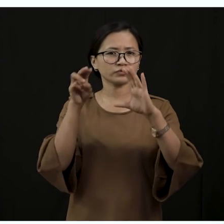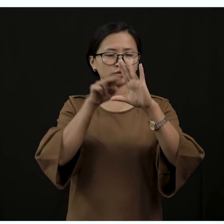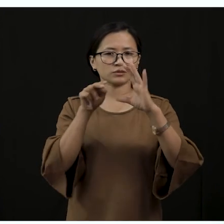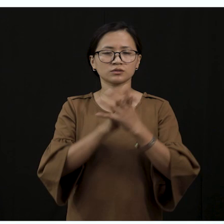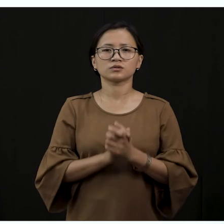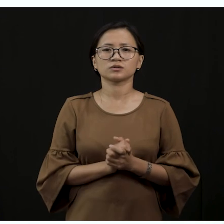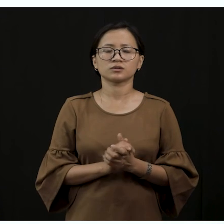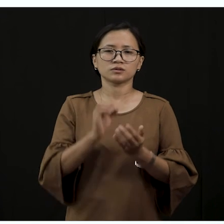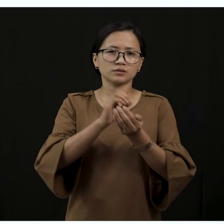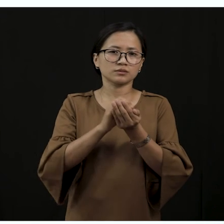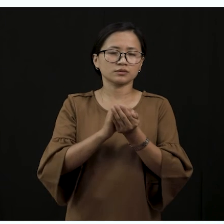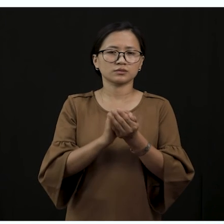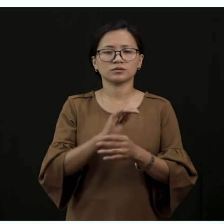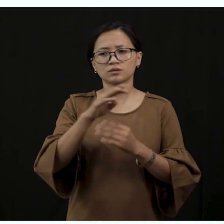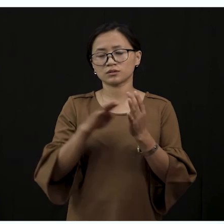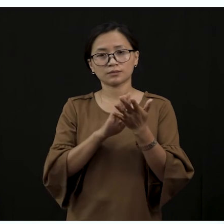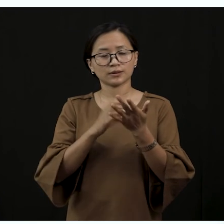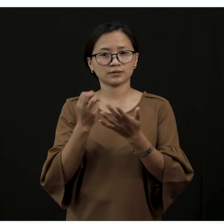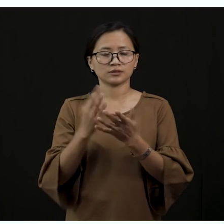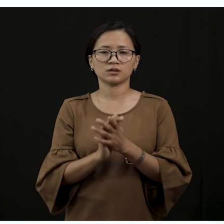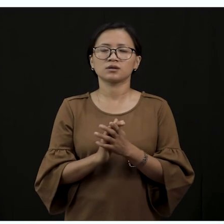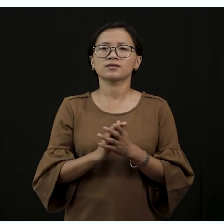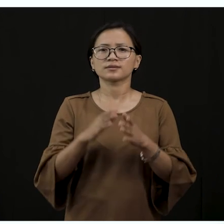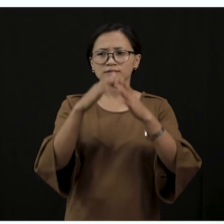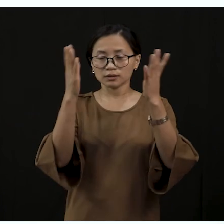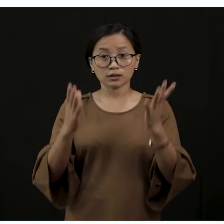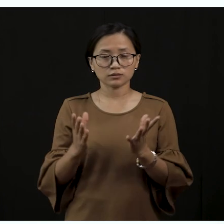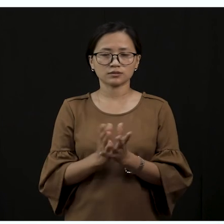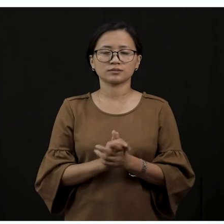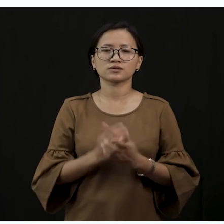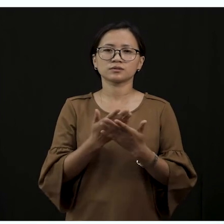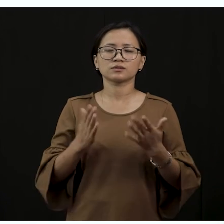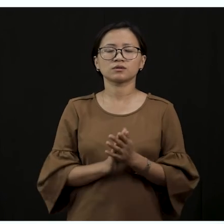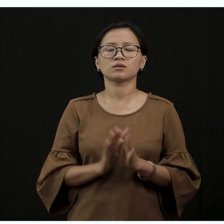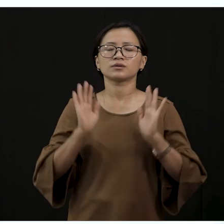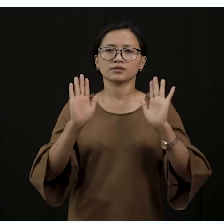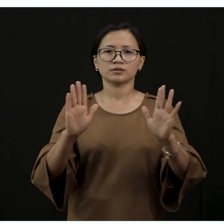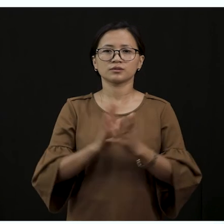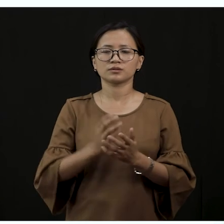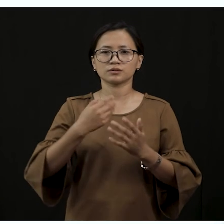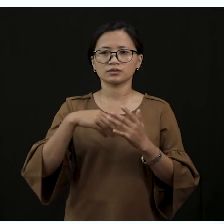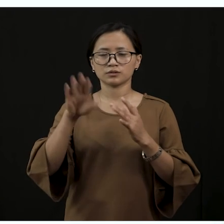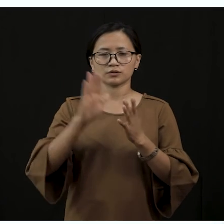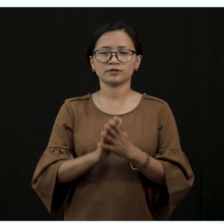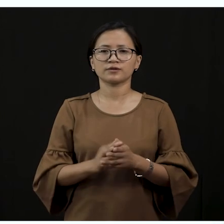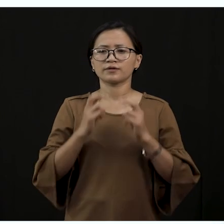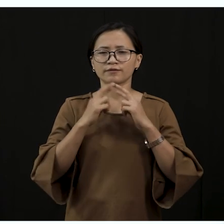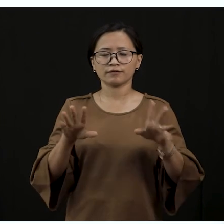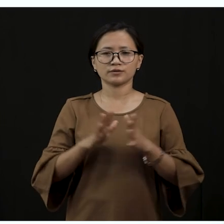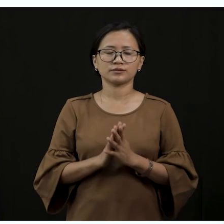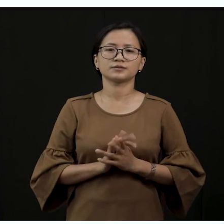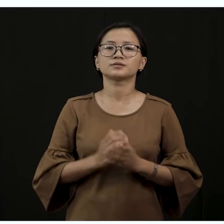videos. Okay, try to keep all the mathematical concepts always. Okay, then hope you all can go to school